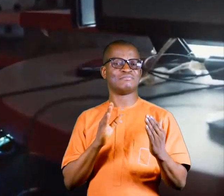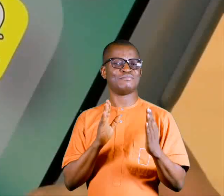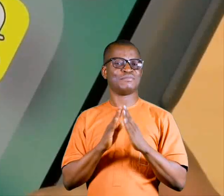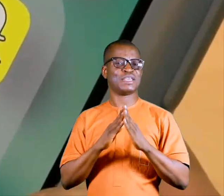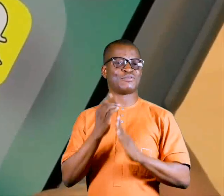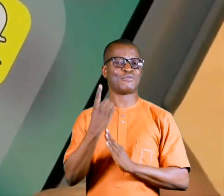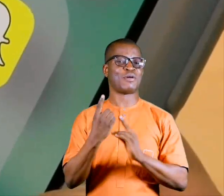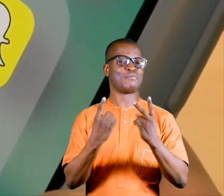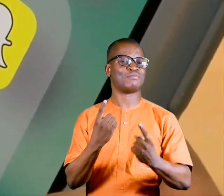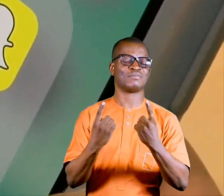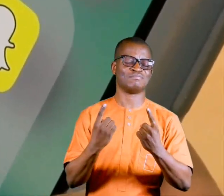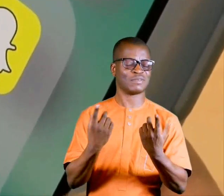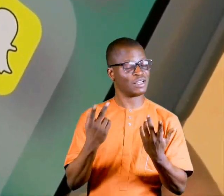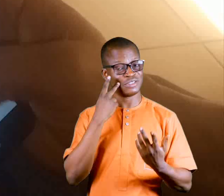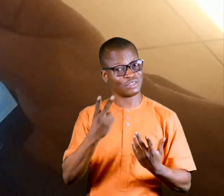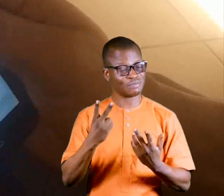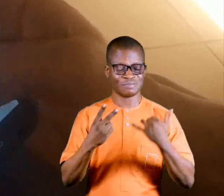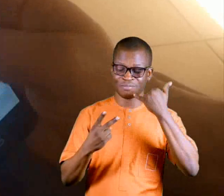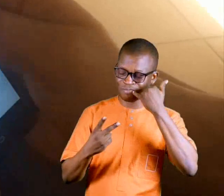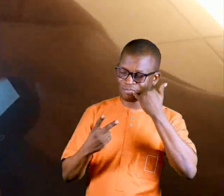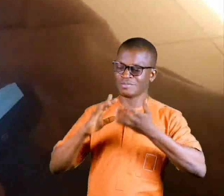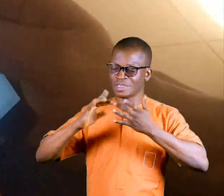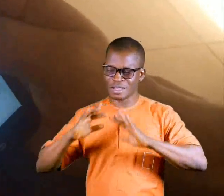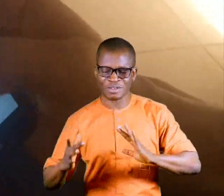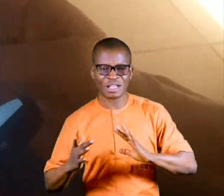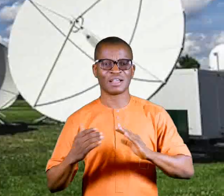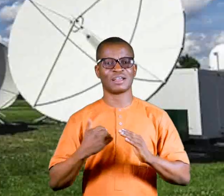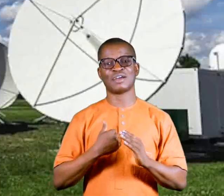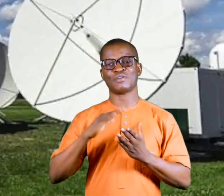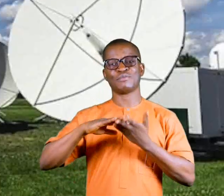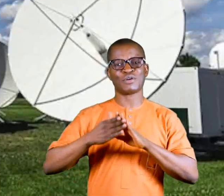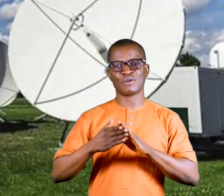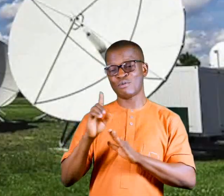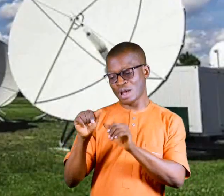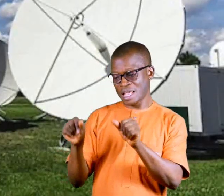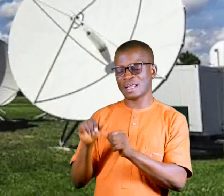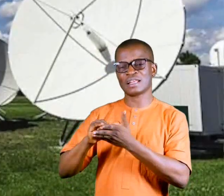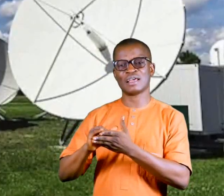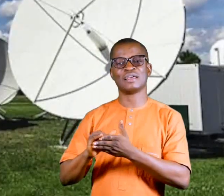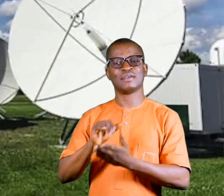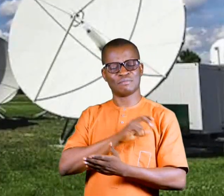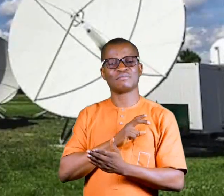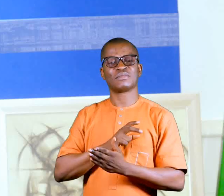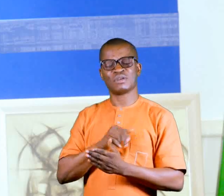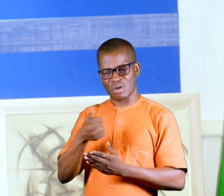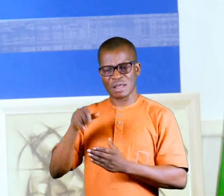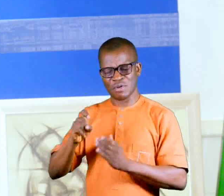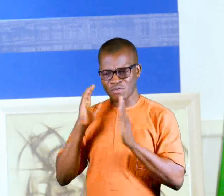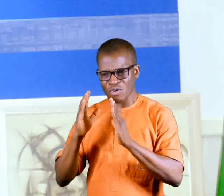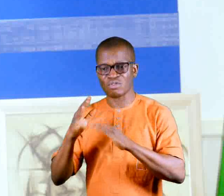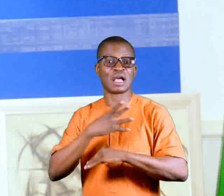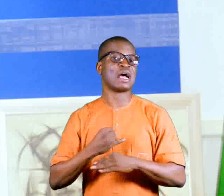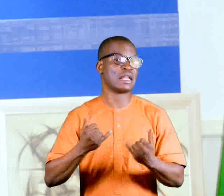So technology has become one angle that law enforcement needs to focus on. And of course,